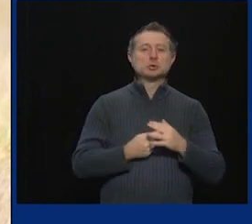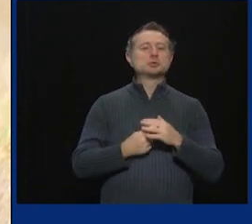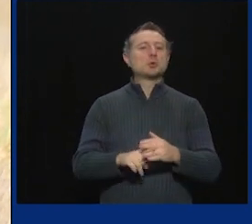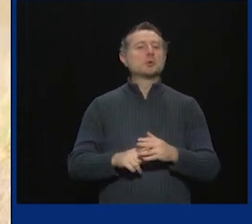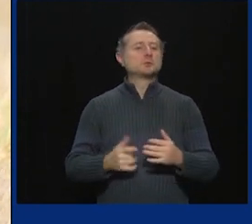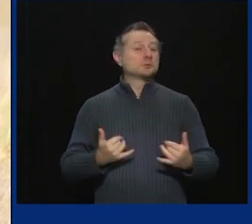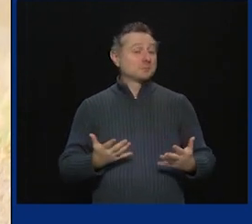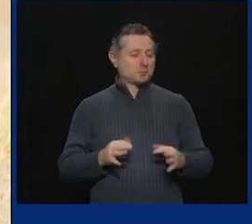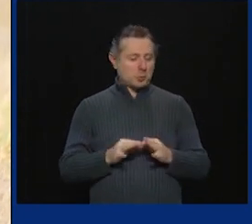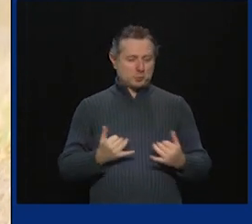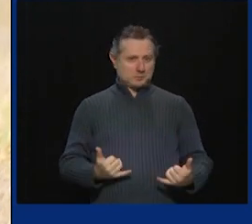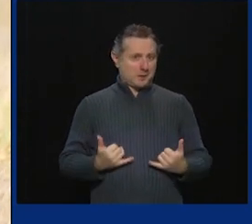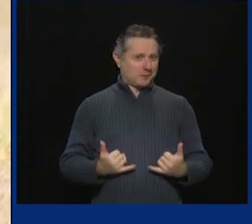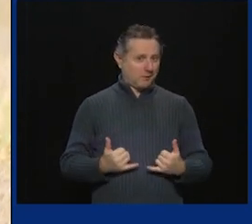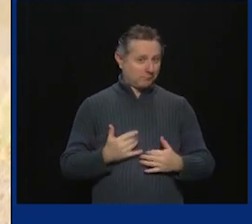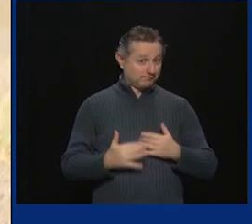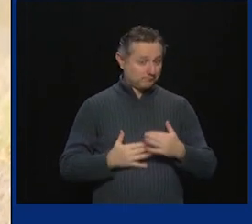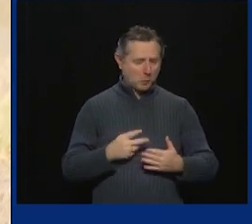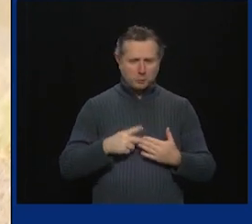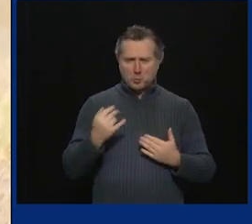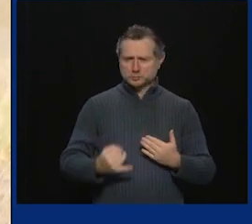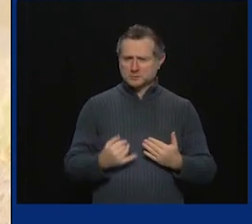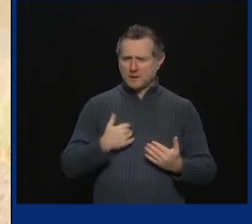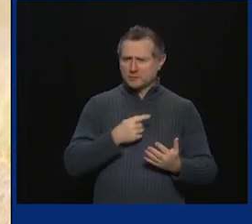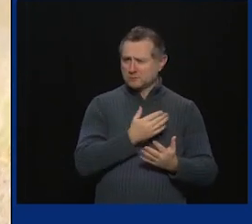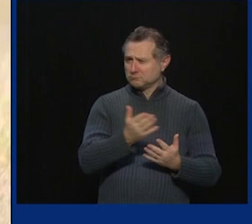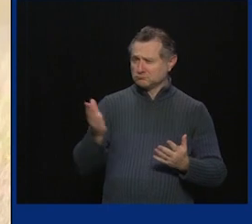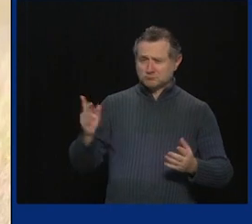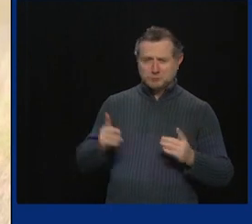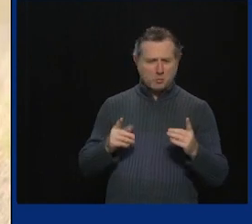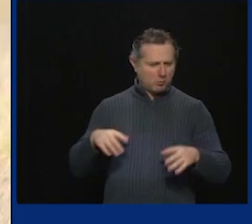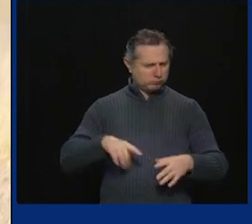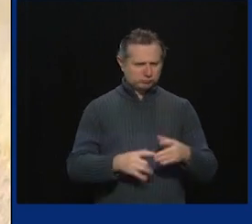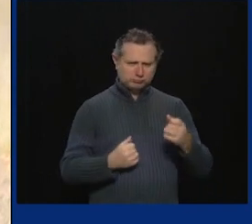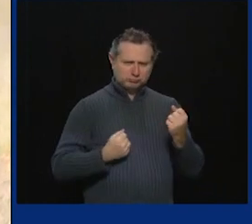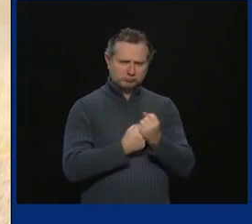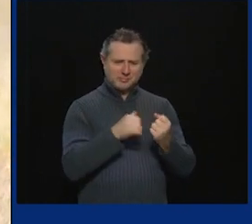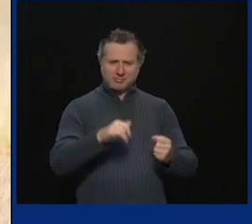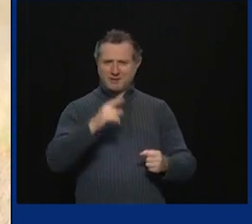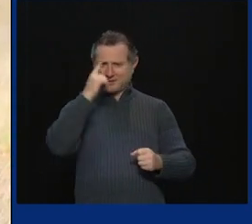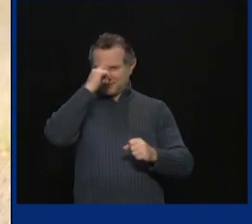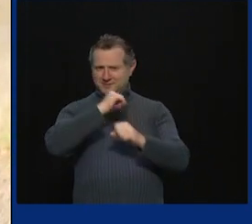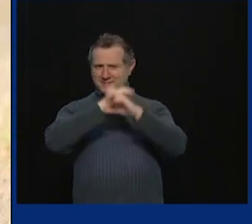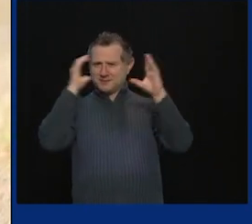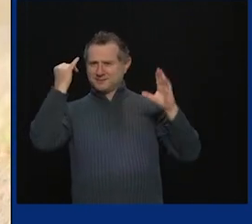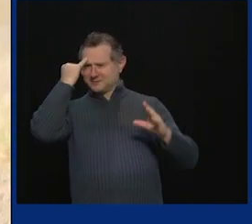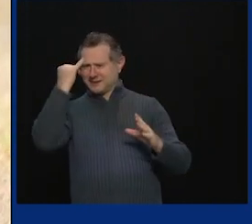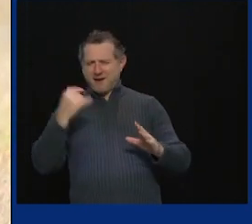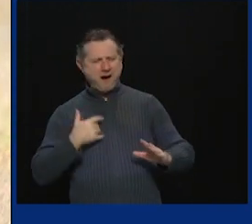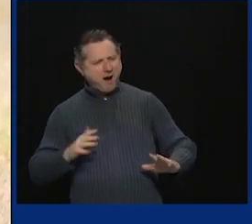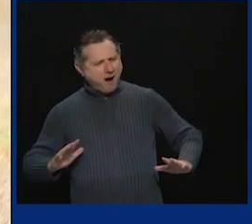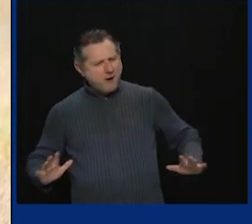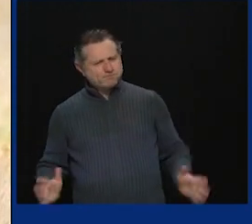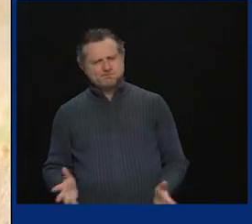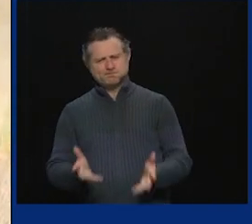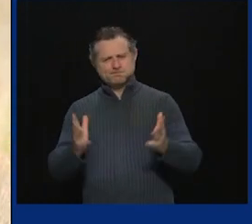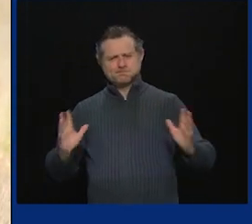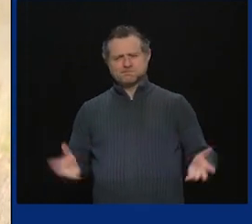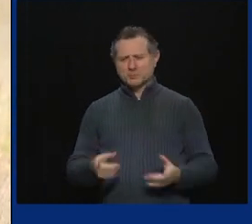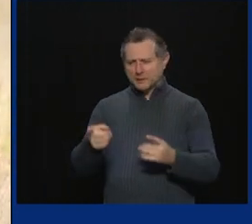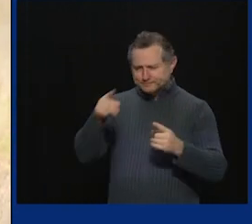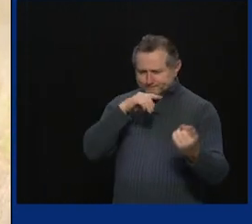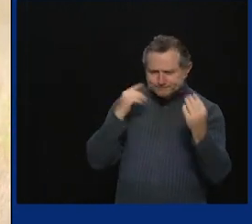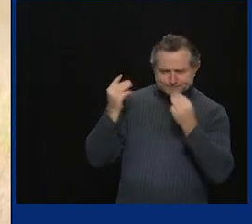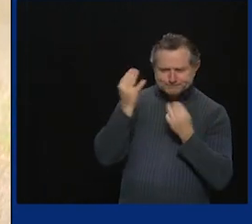with the support of so many people, and the idea has been nurtured and fermented and moved along for